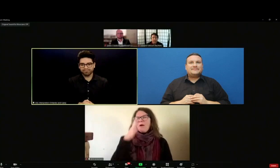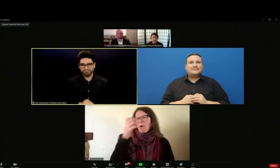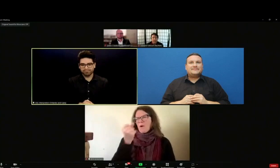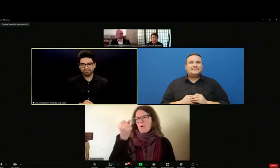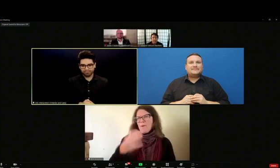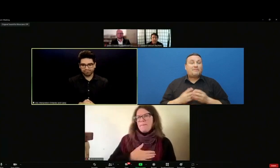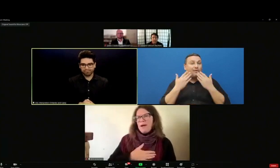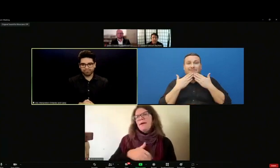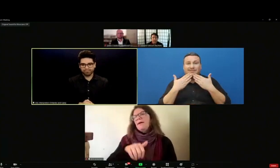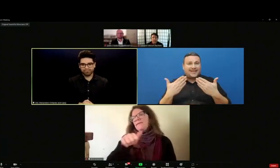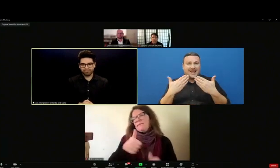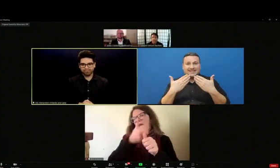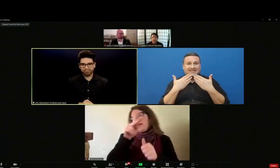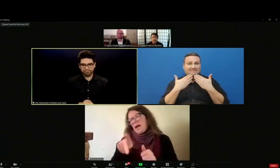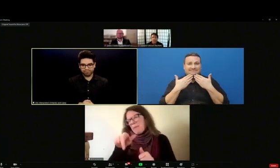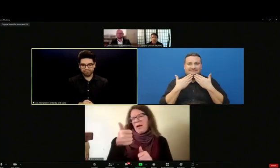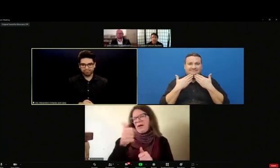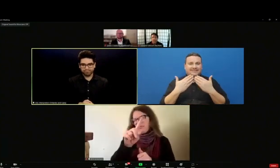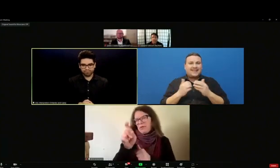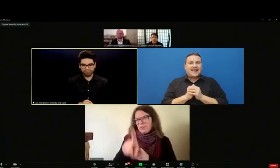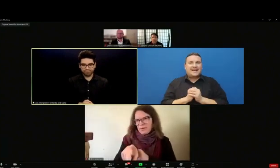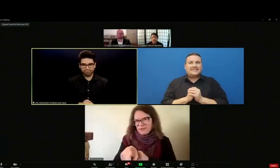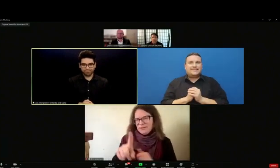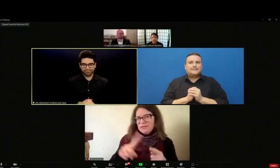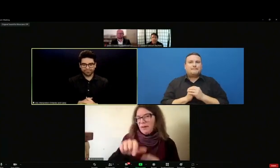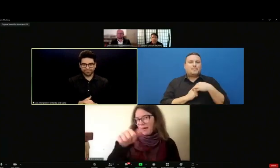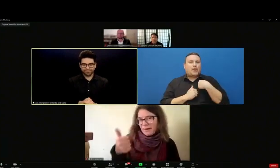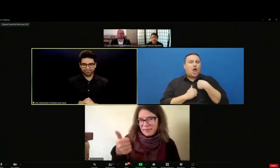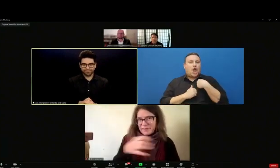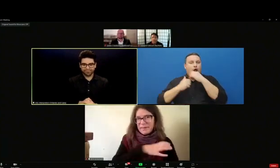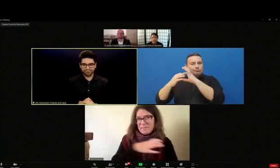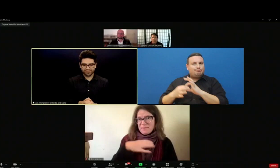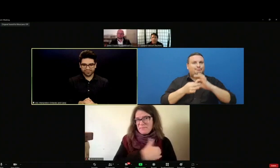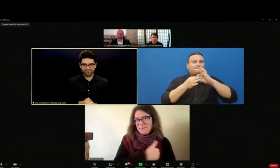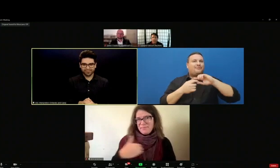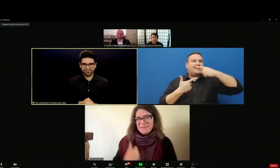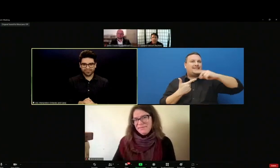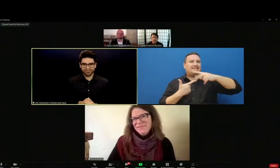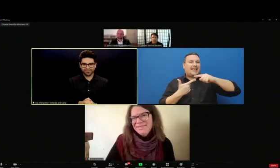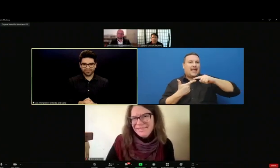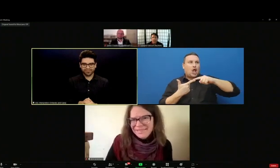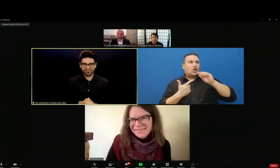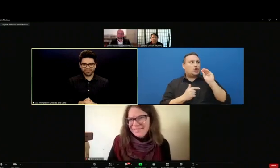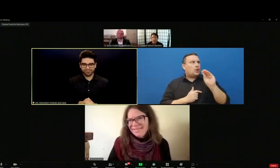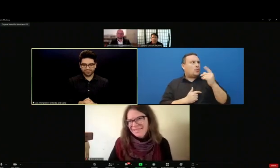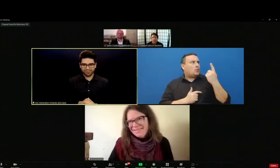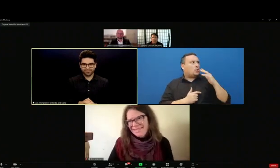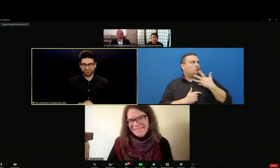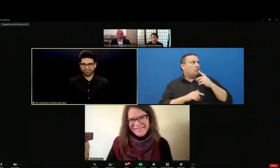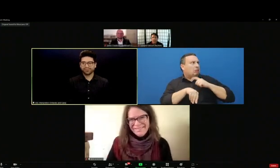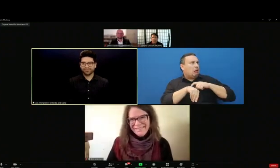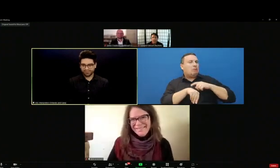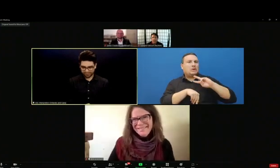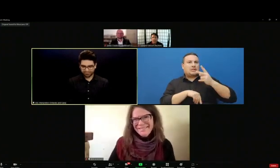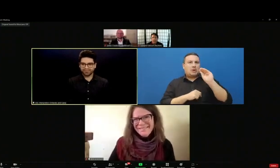Thank you very much. I will hold my second question if we have time for another round. So I move on